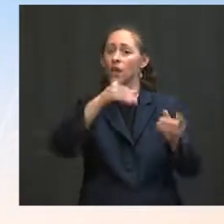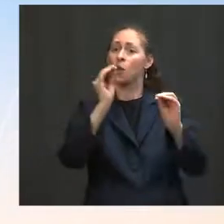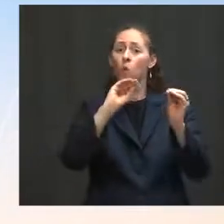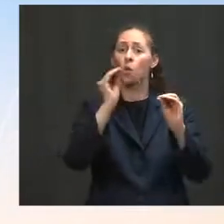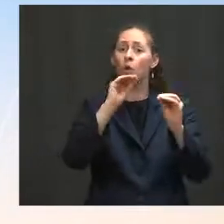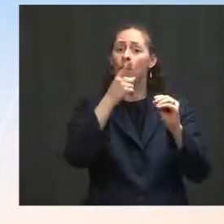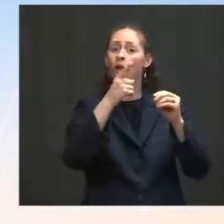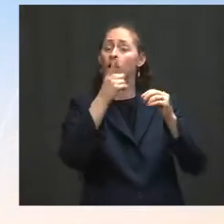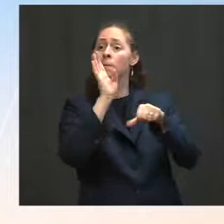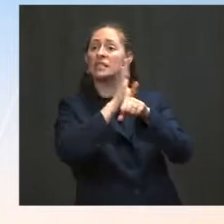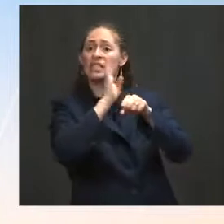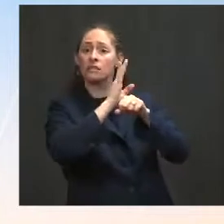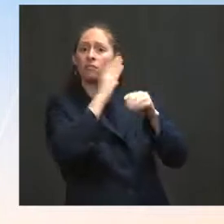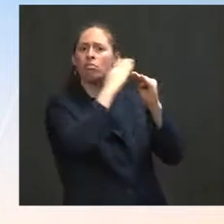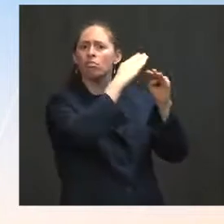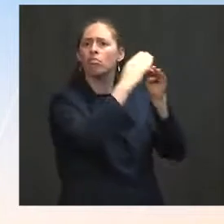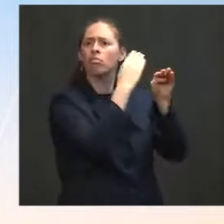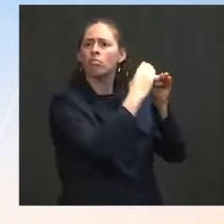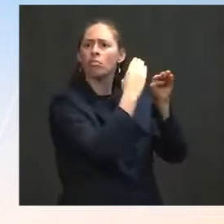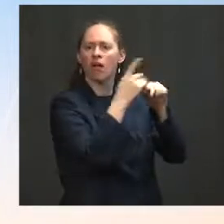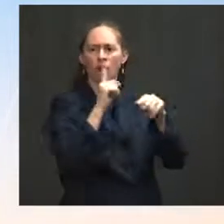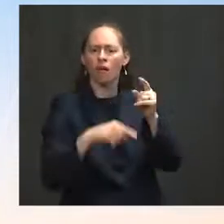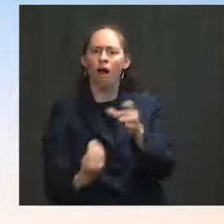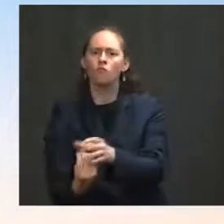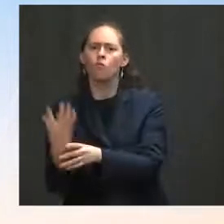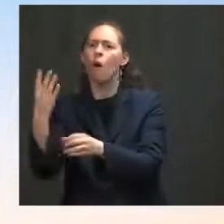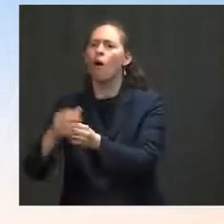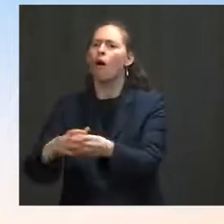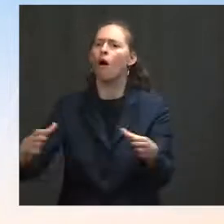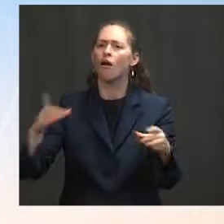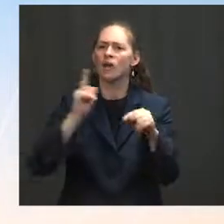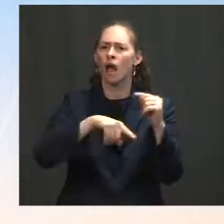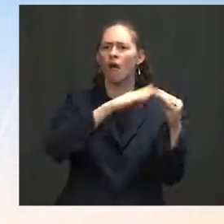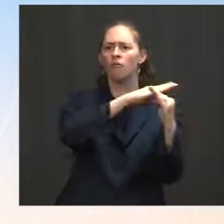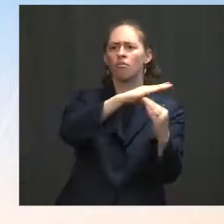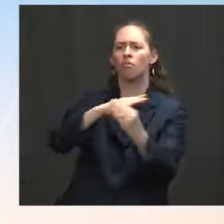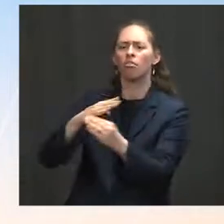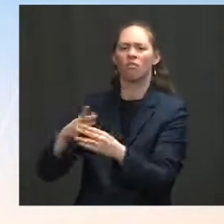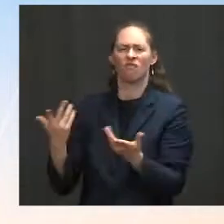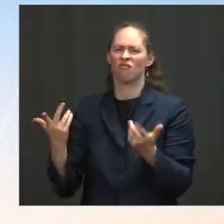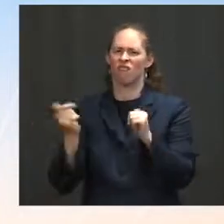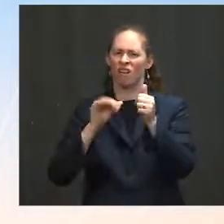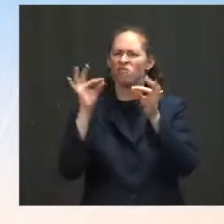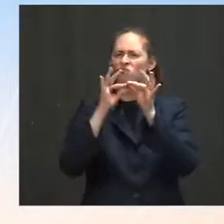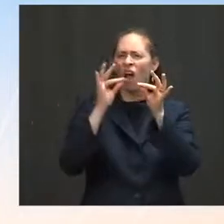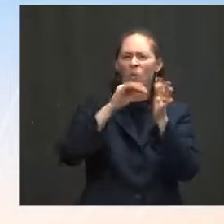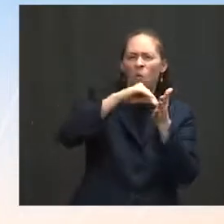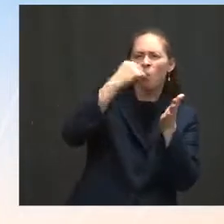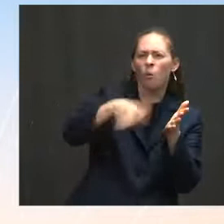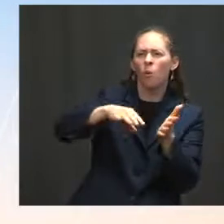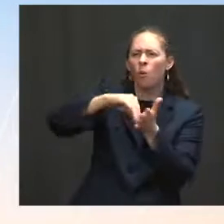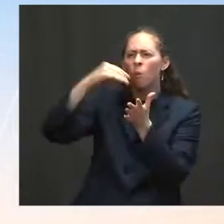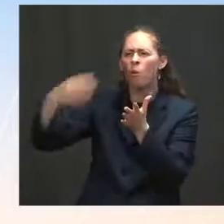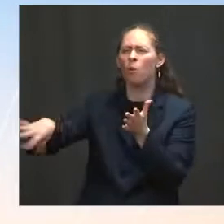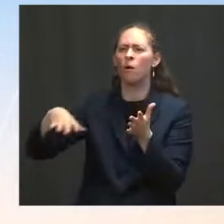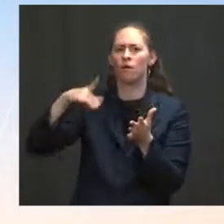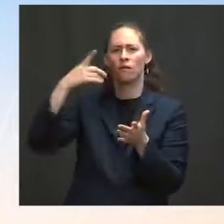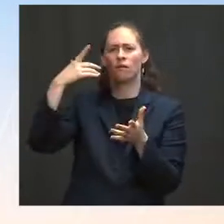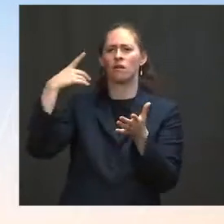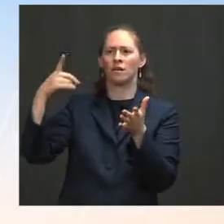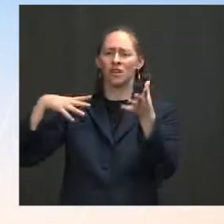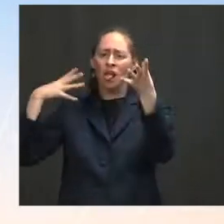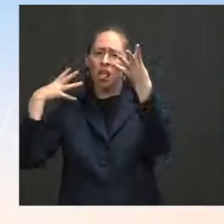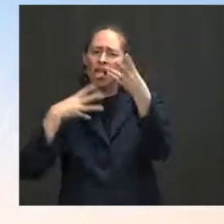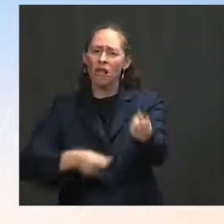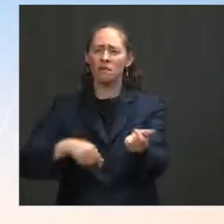down wages for workers, a lack of competition that is costing the median American household $5,000 per year, that as the